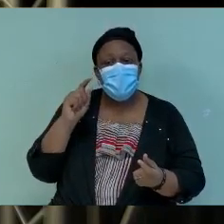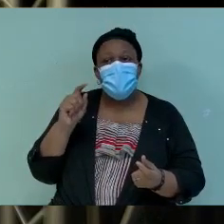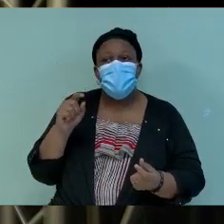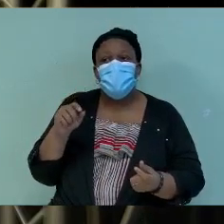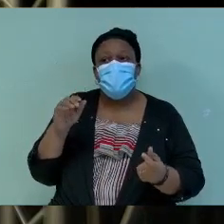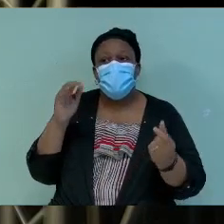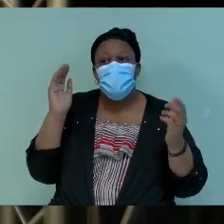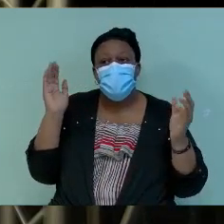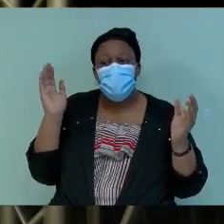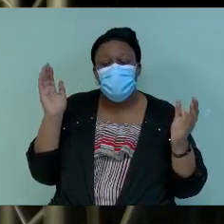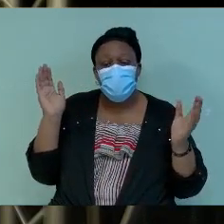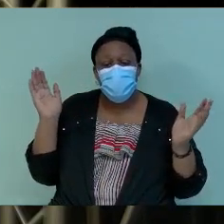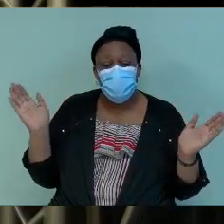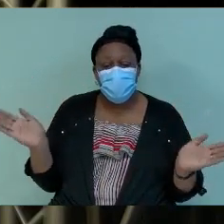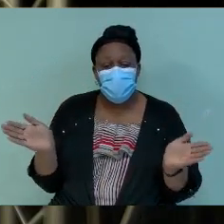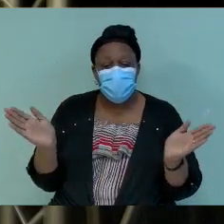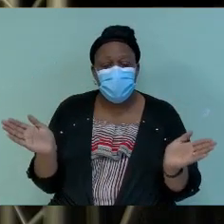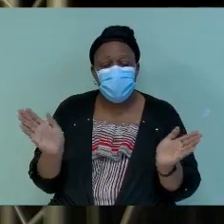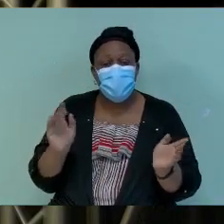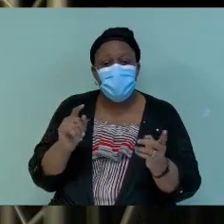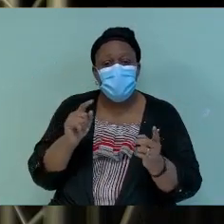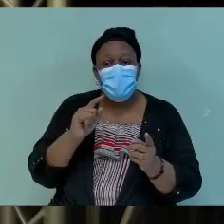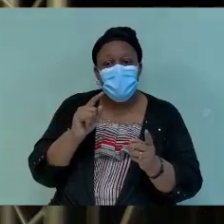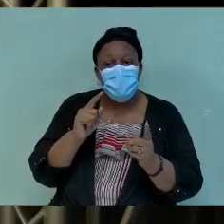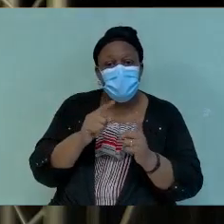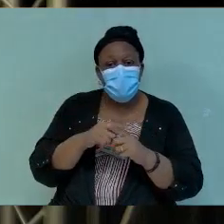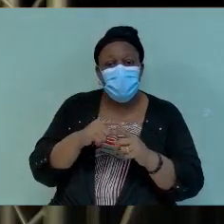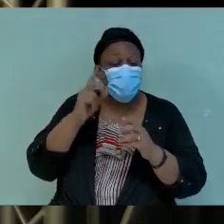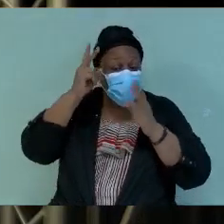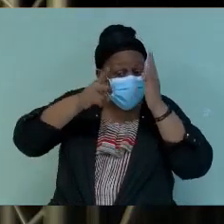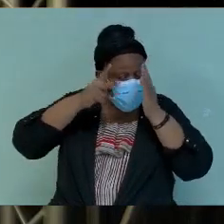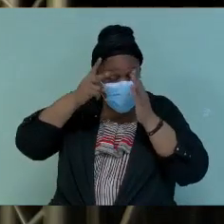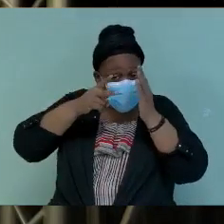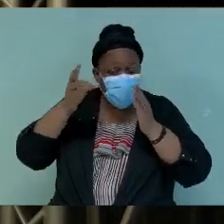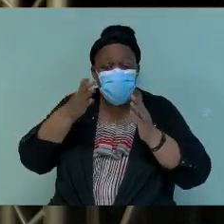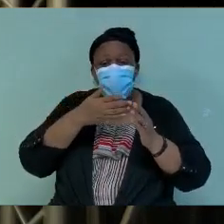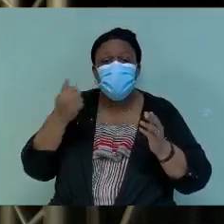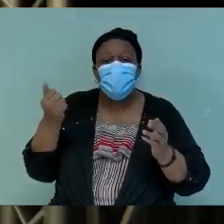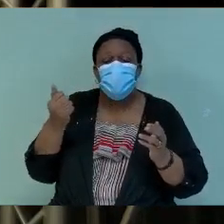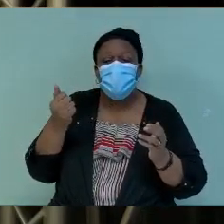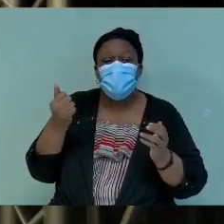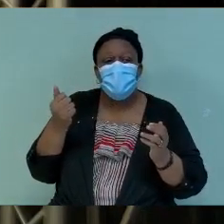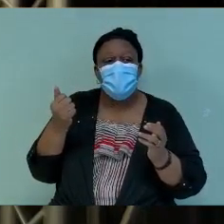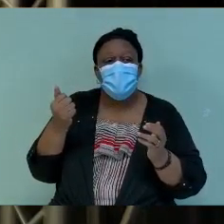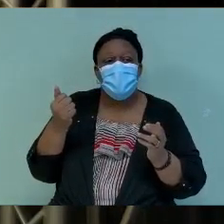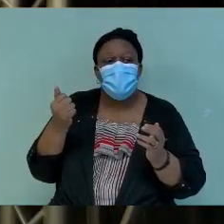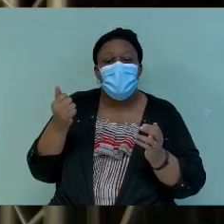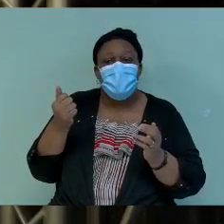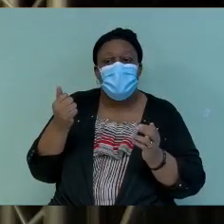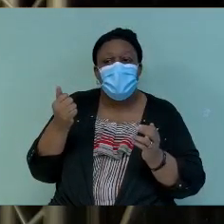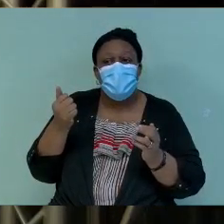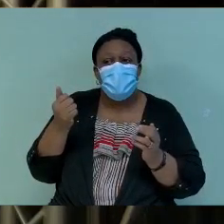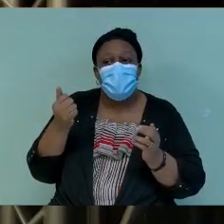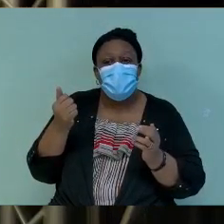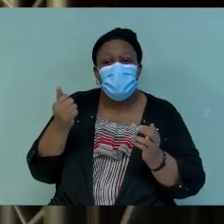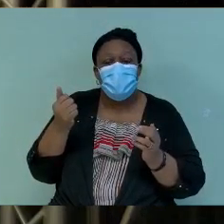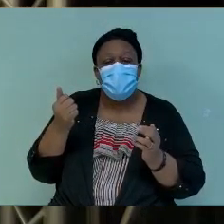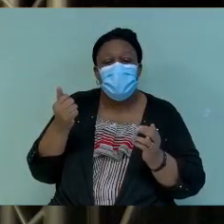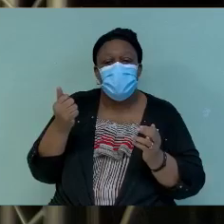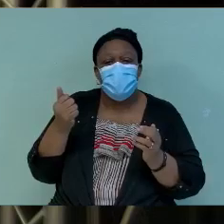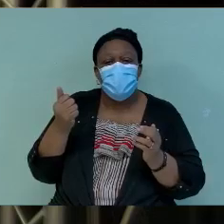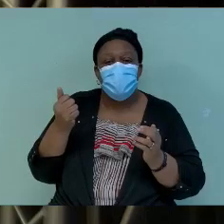health response to COVID-19. These persons are Ms. Michelle Delacoudre-Blake,